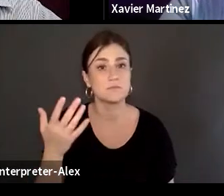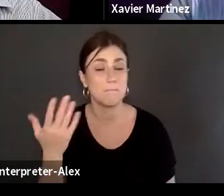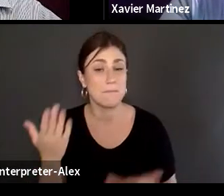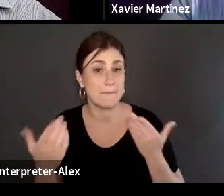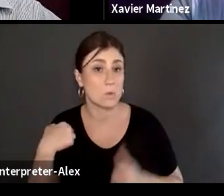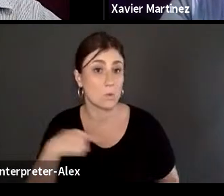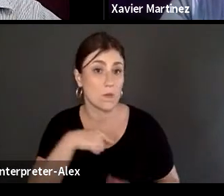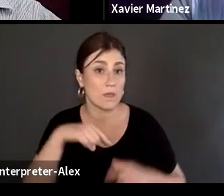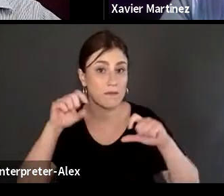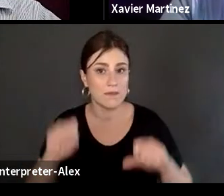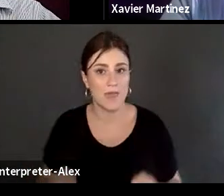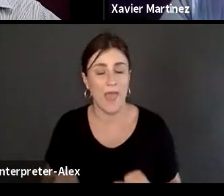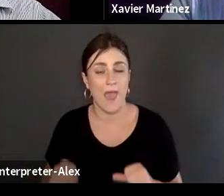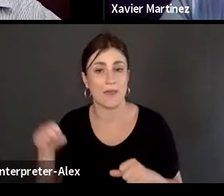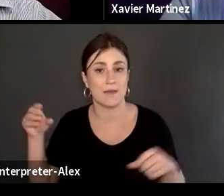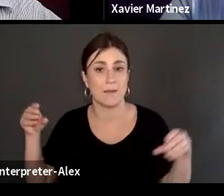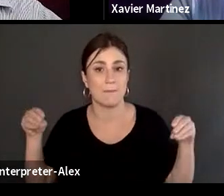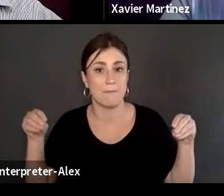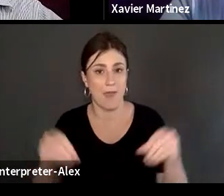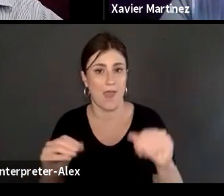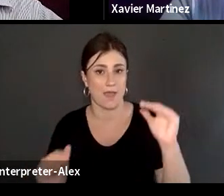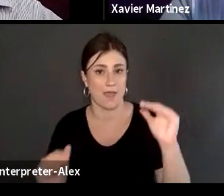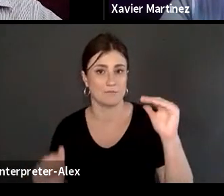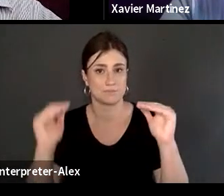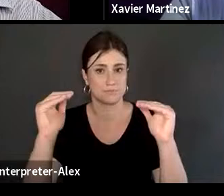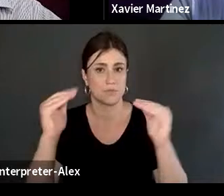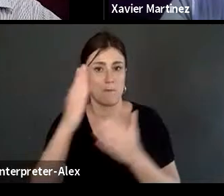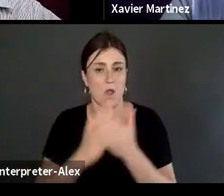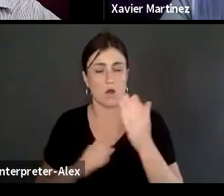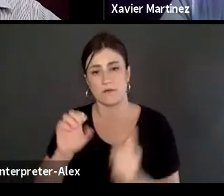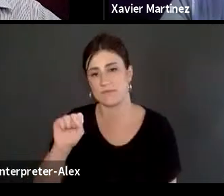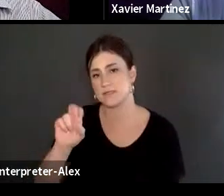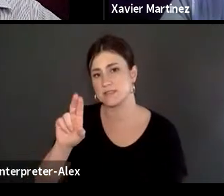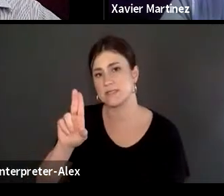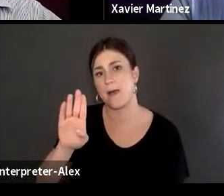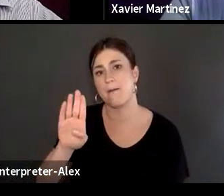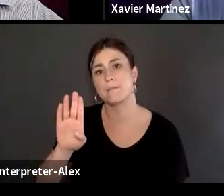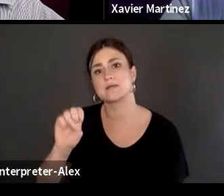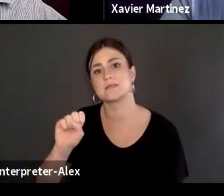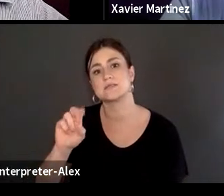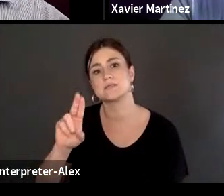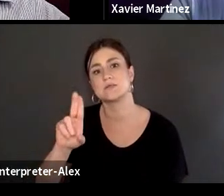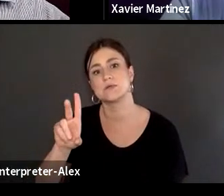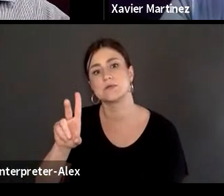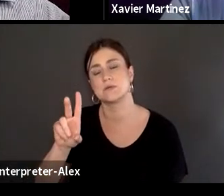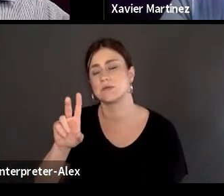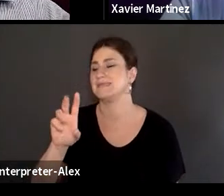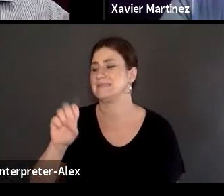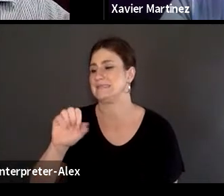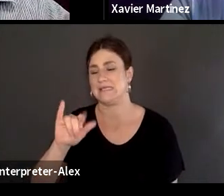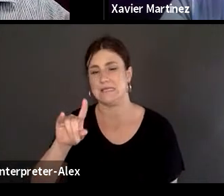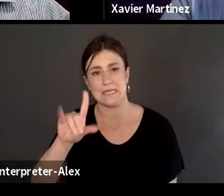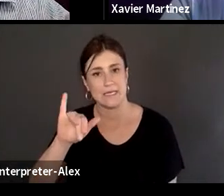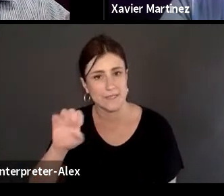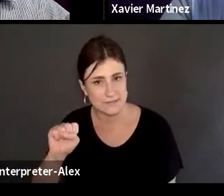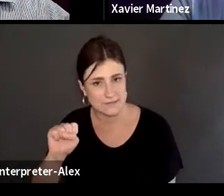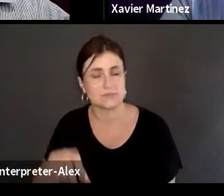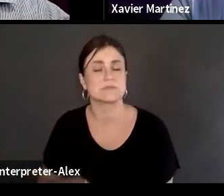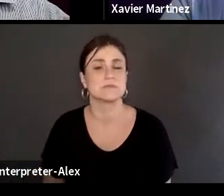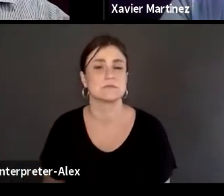ISP costs for some of our customers. Plus, there'll be more, instead there will only be not just one game in